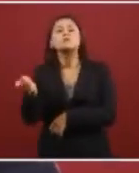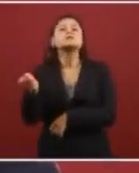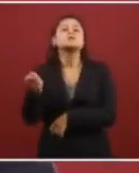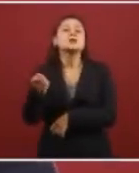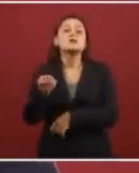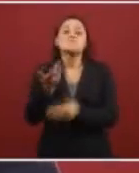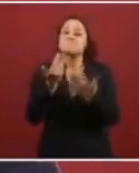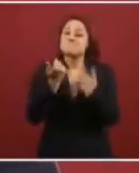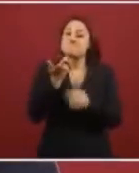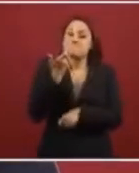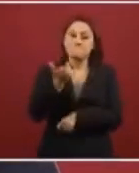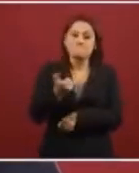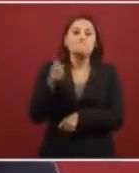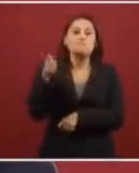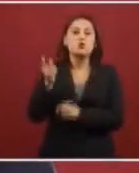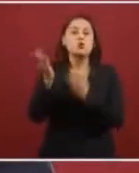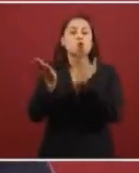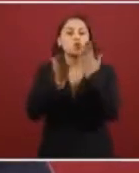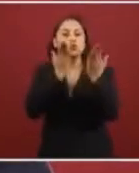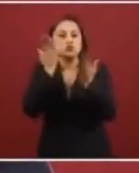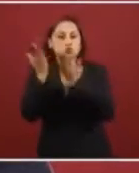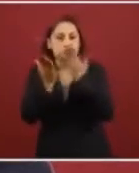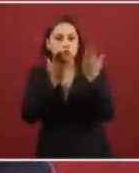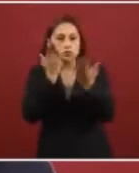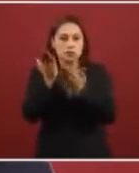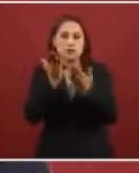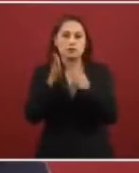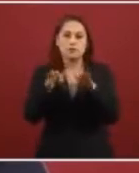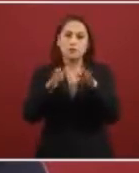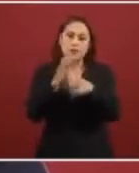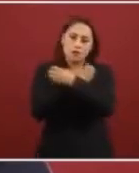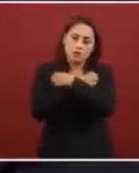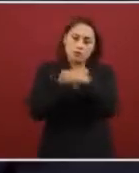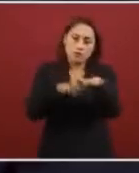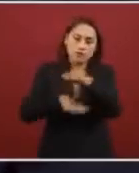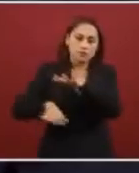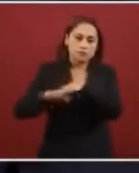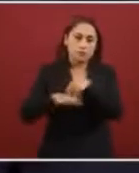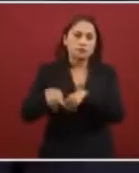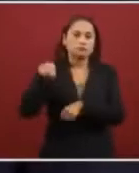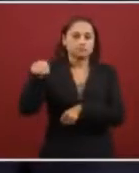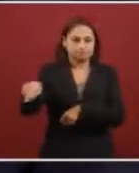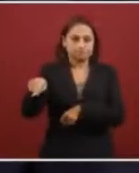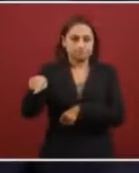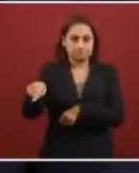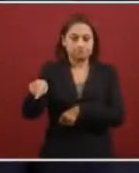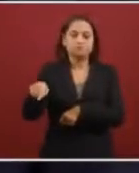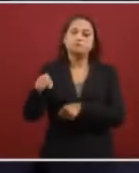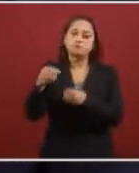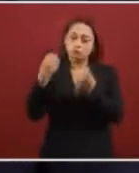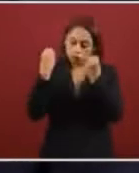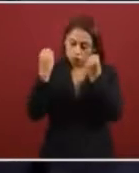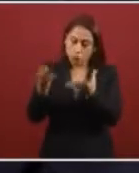los que están basic en la preparatoria en esos municipios. Preparatory school. Lo mismo. Same thing.